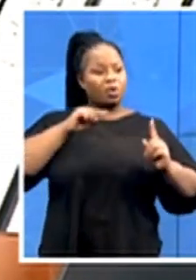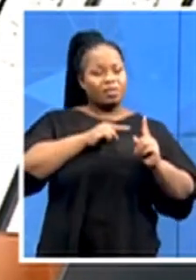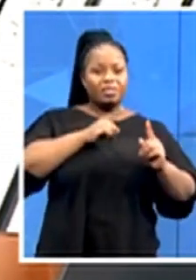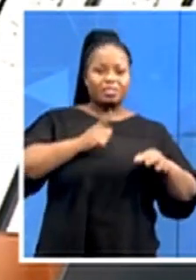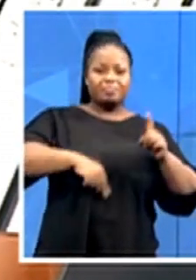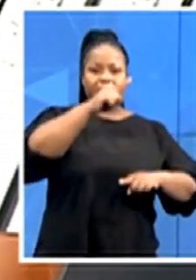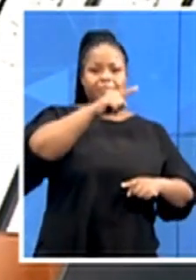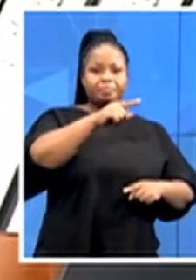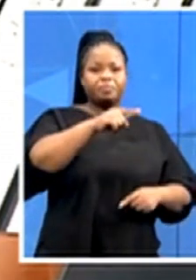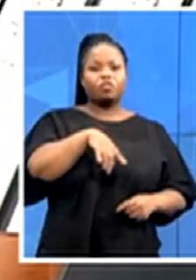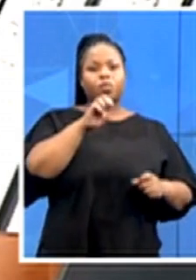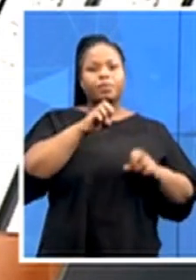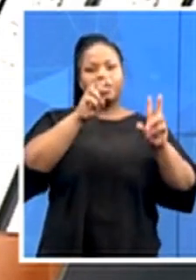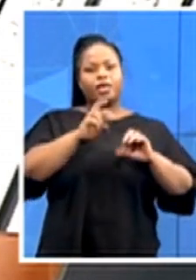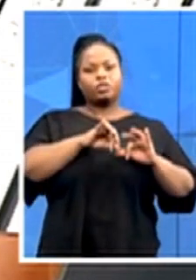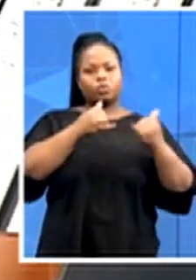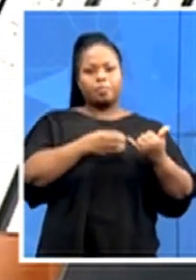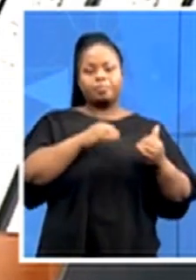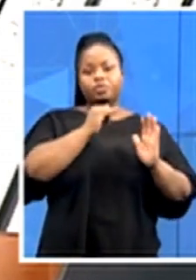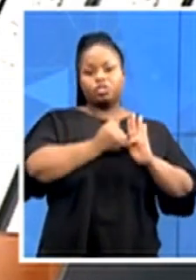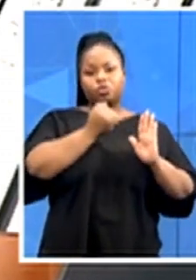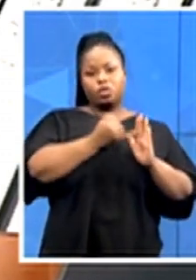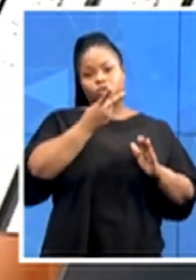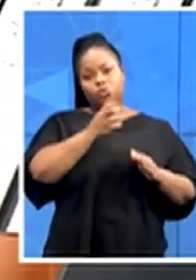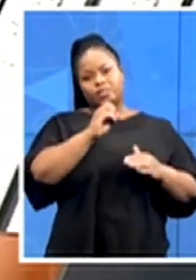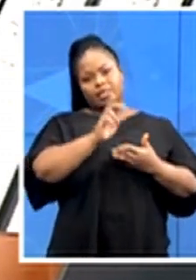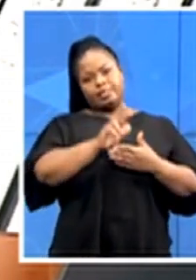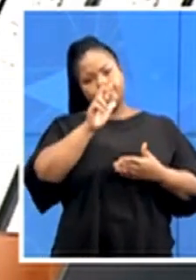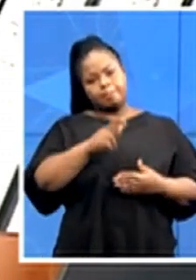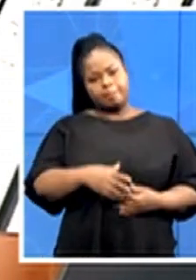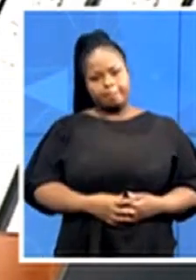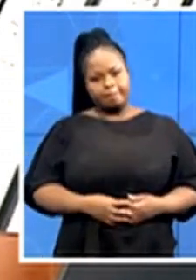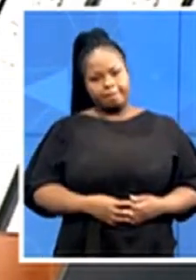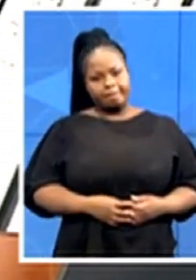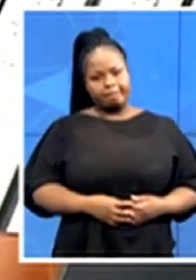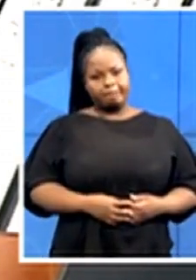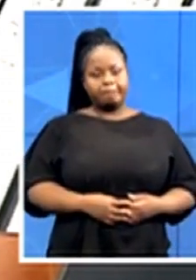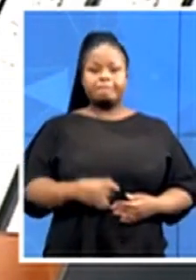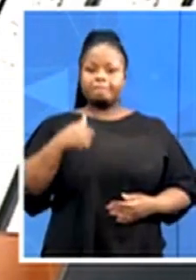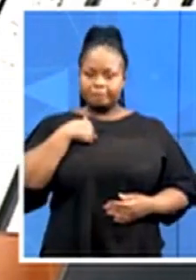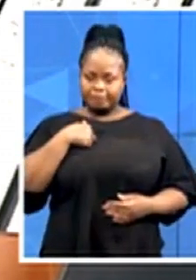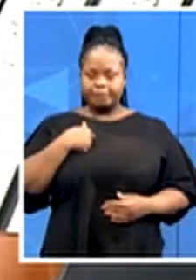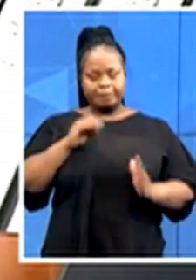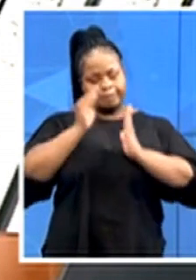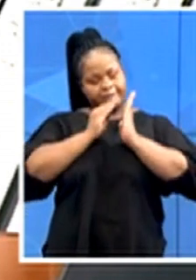in January 2018. As I detail in my statement to the Commission, Eskom